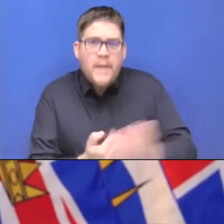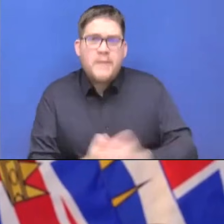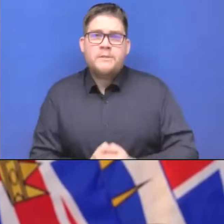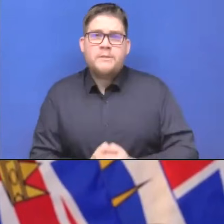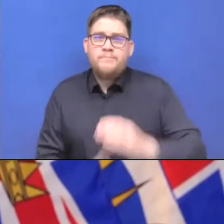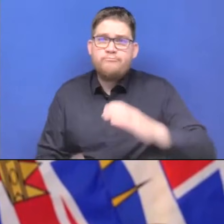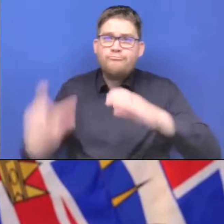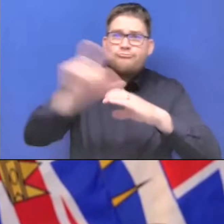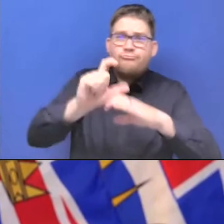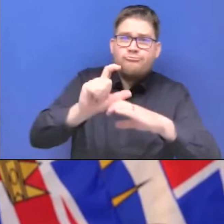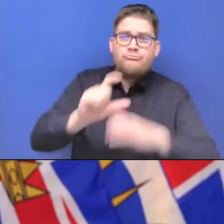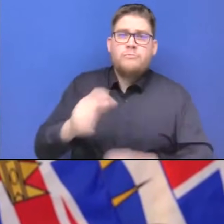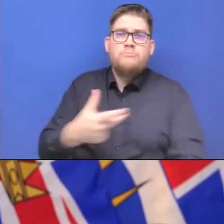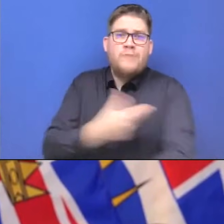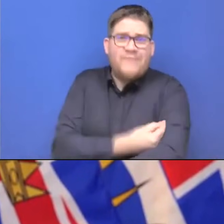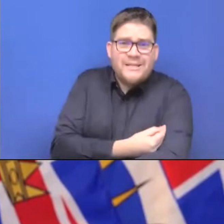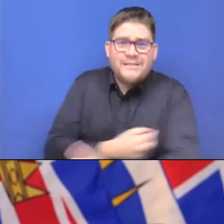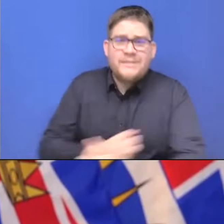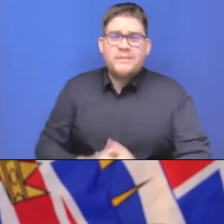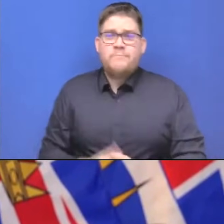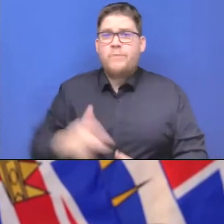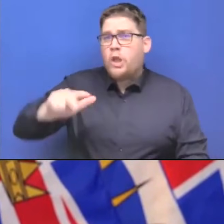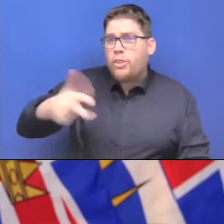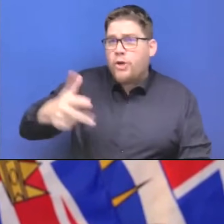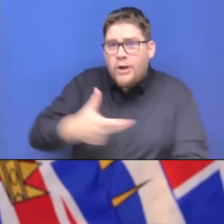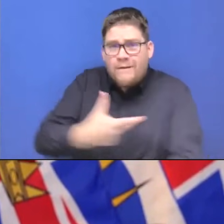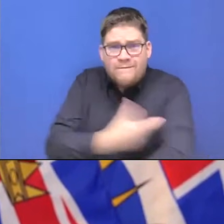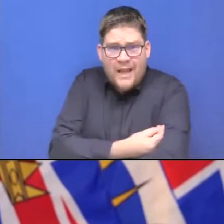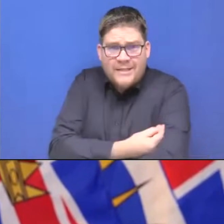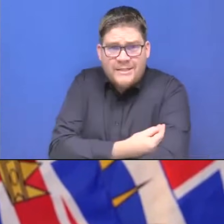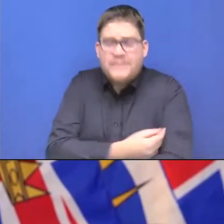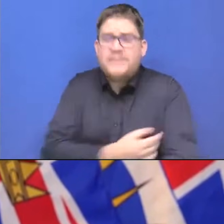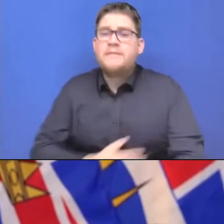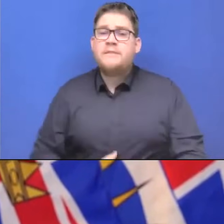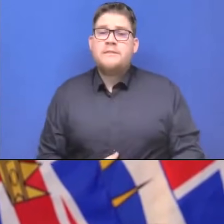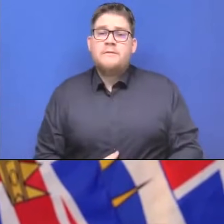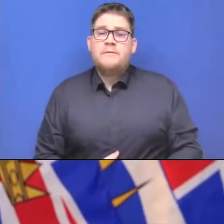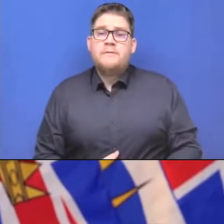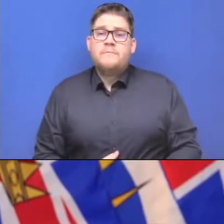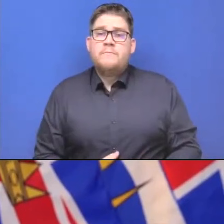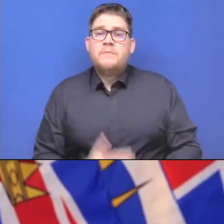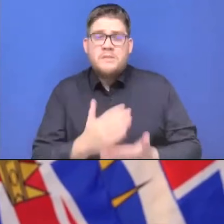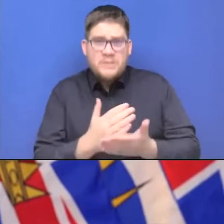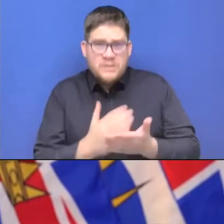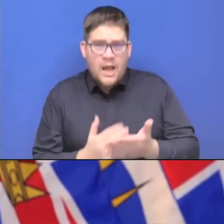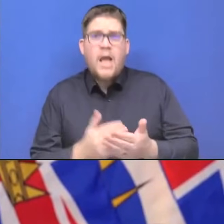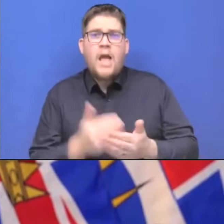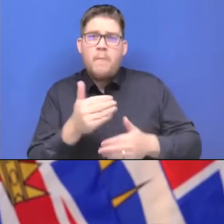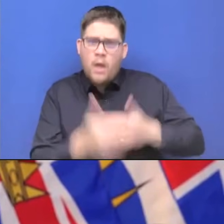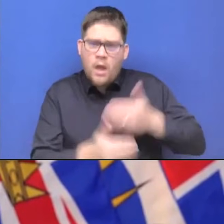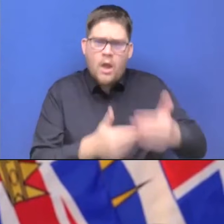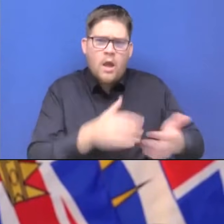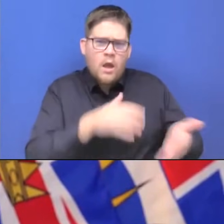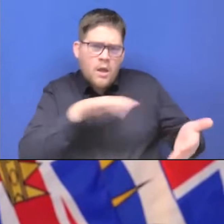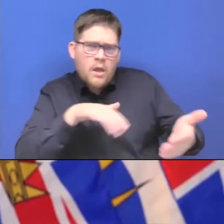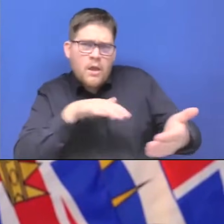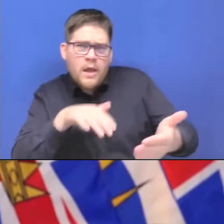care. Having said that, we have started that program, and it's rolling out and should be completed